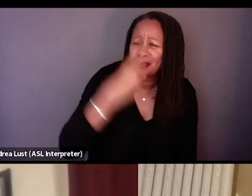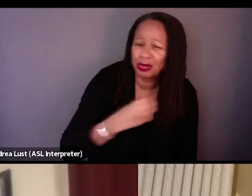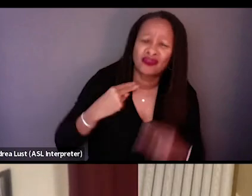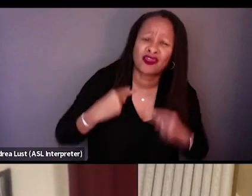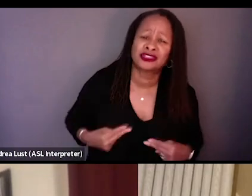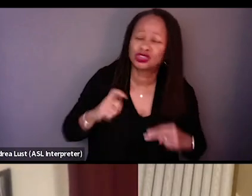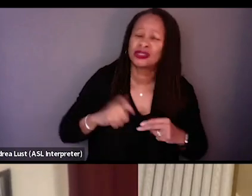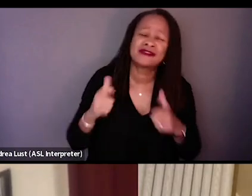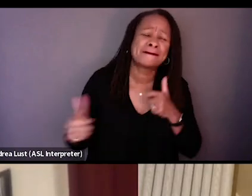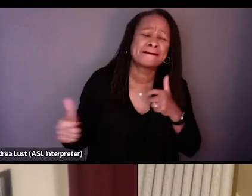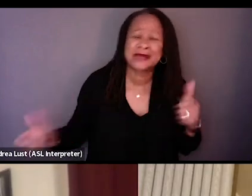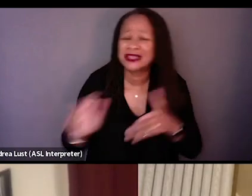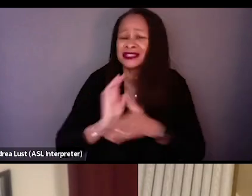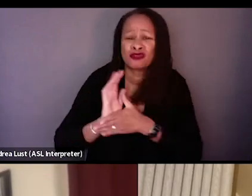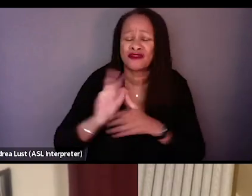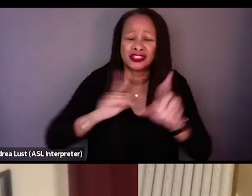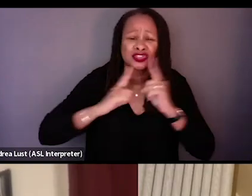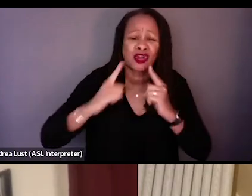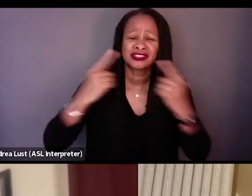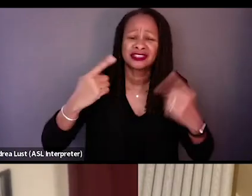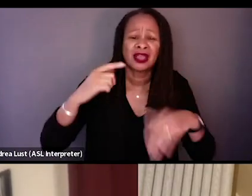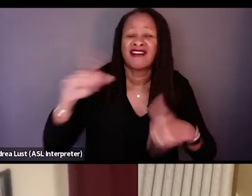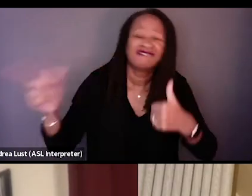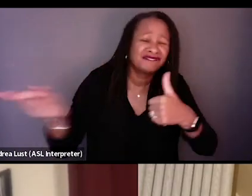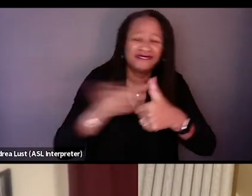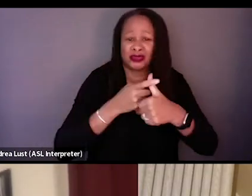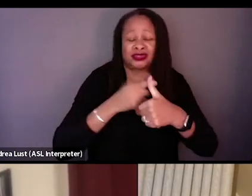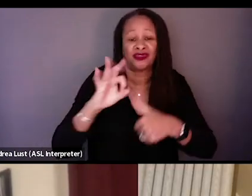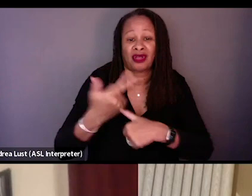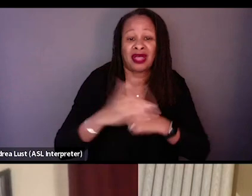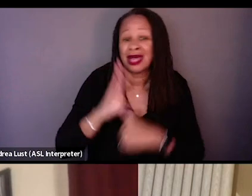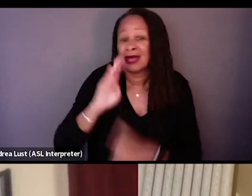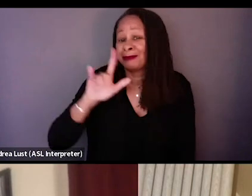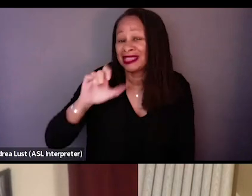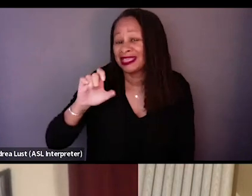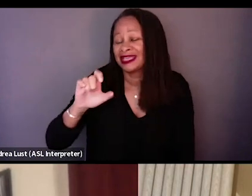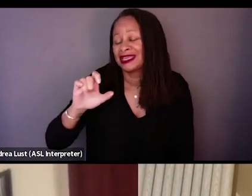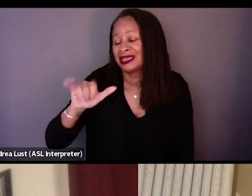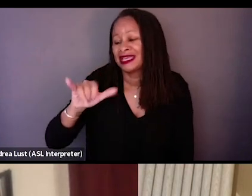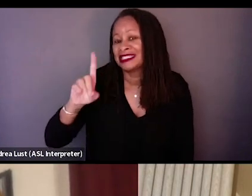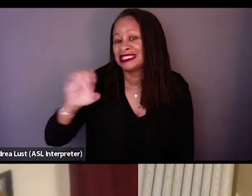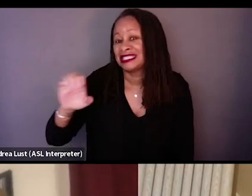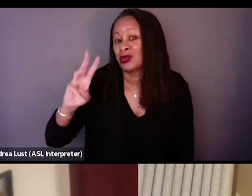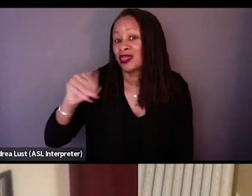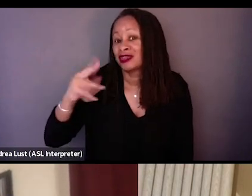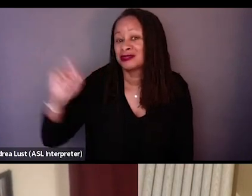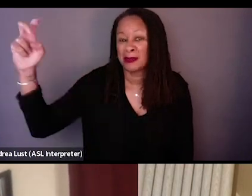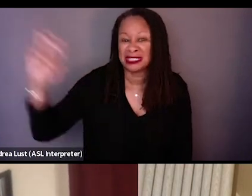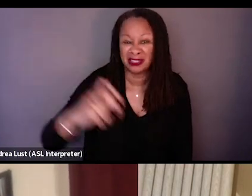should have been the biggest movie stars on earth. Billy D. Williams descending those stairs in Lady Sings the